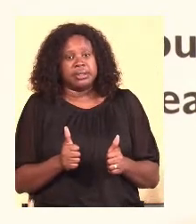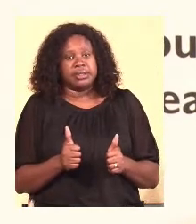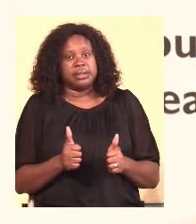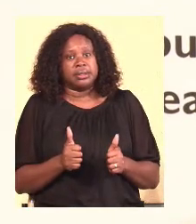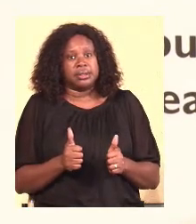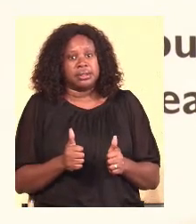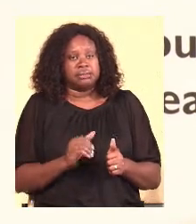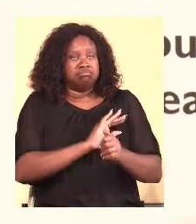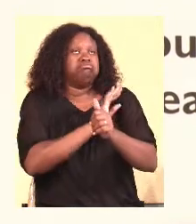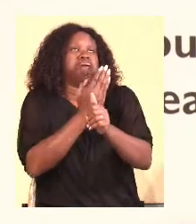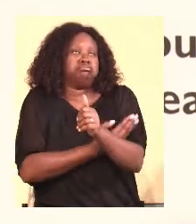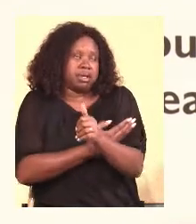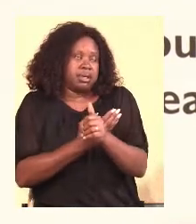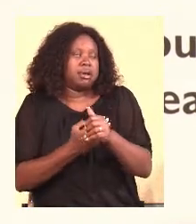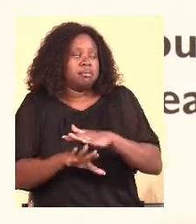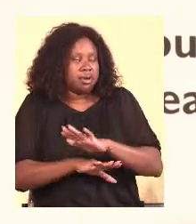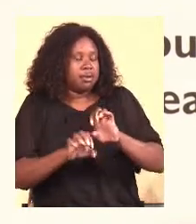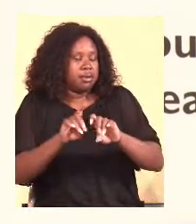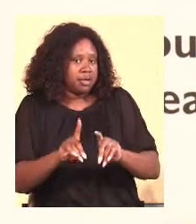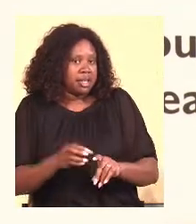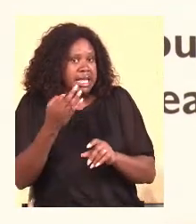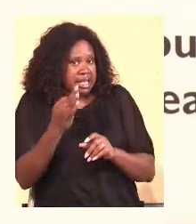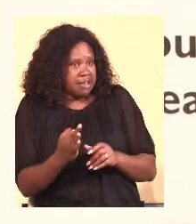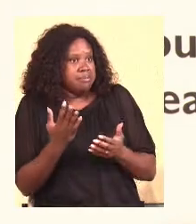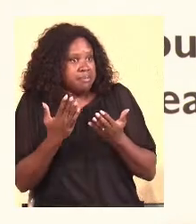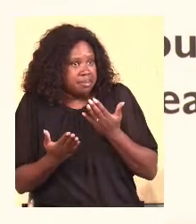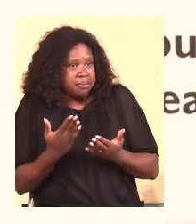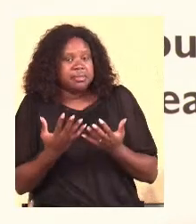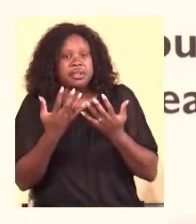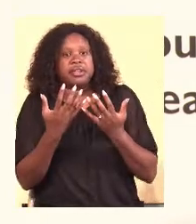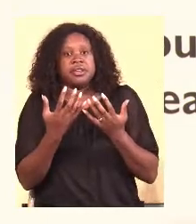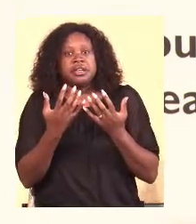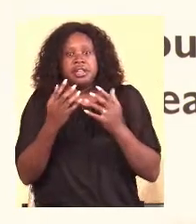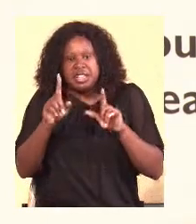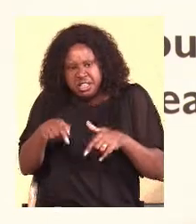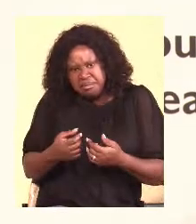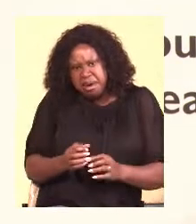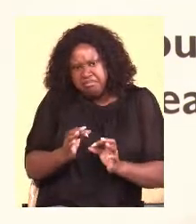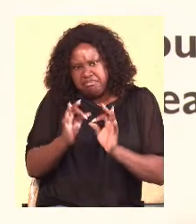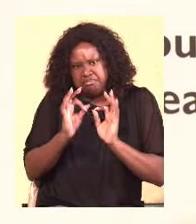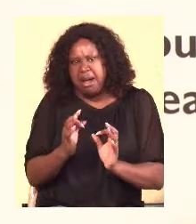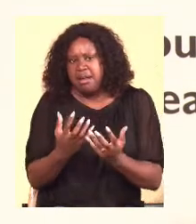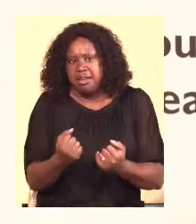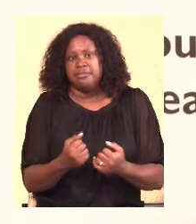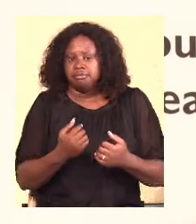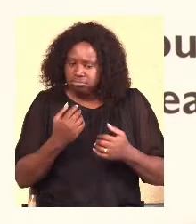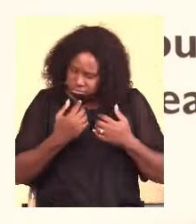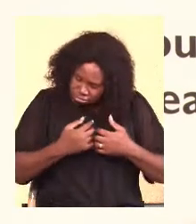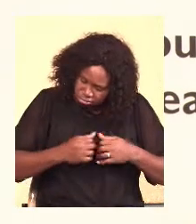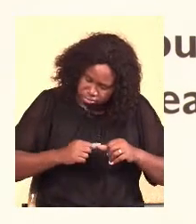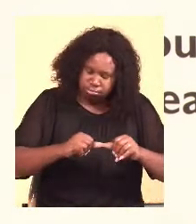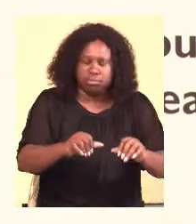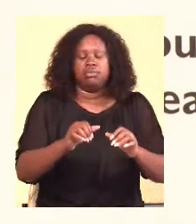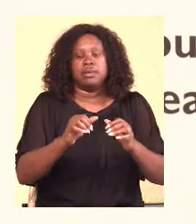be capacitated so that if indeed they have the right infrastructure, they will be able to roll out